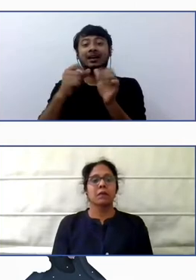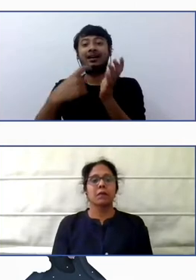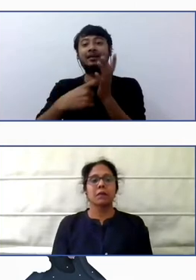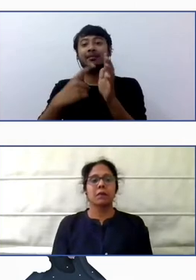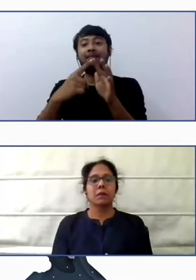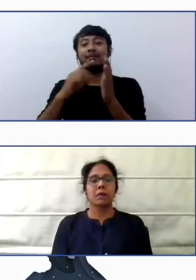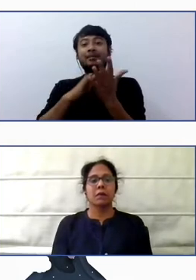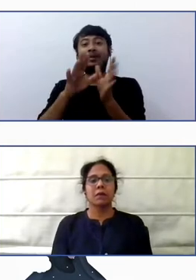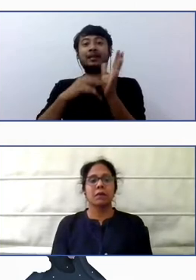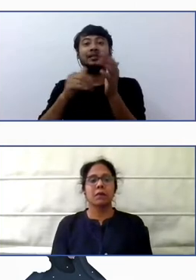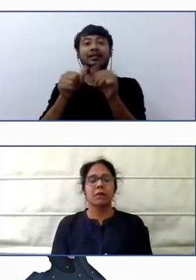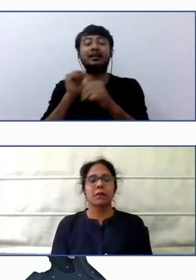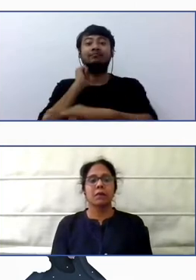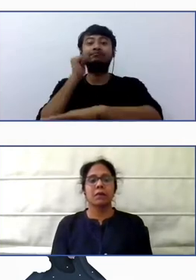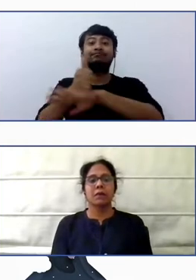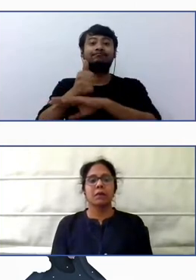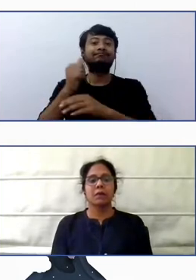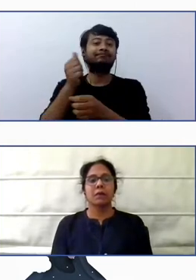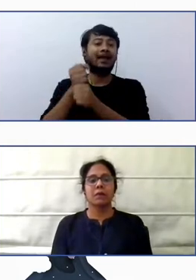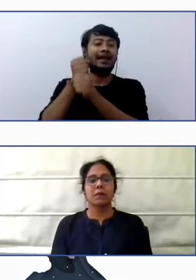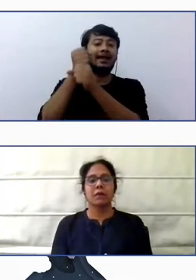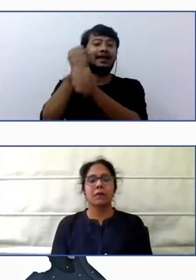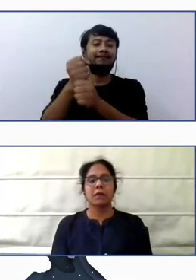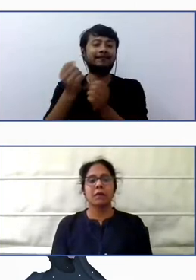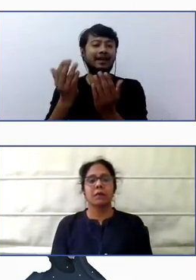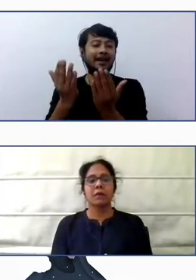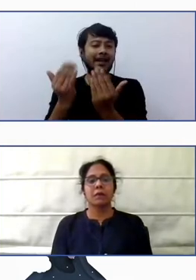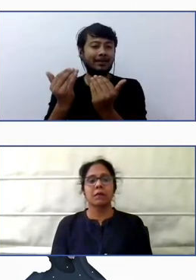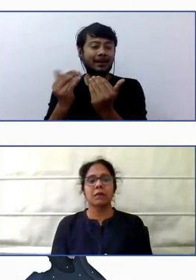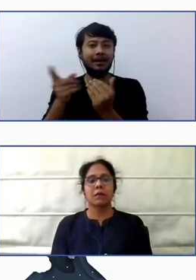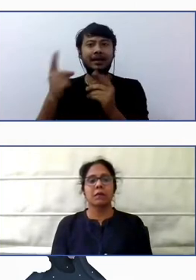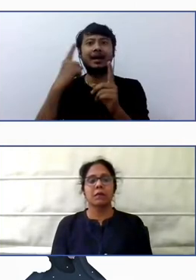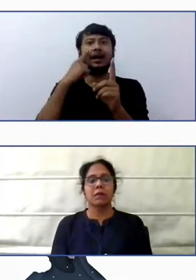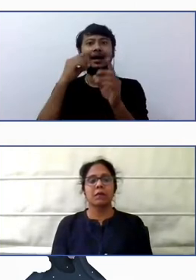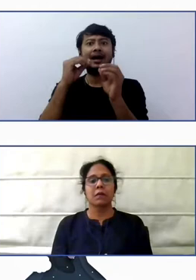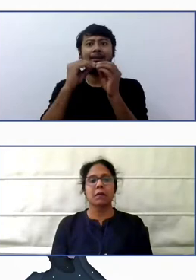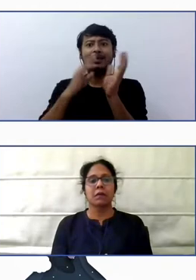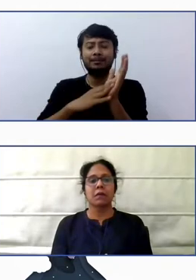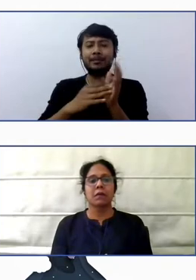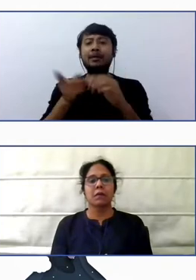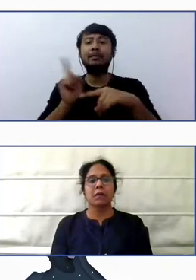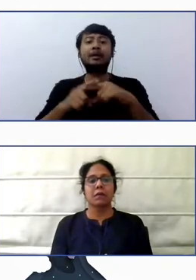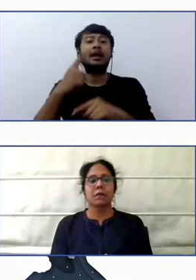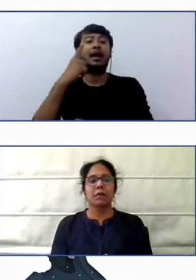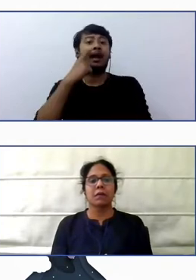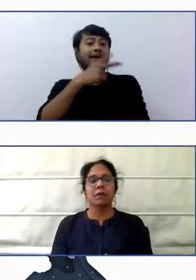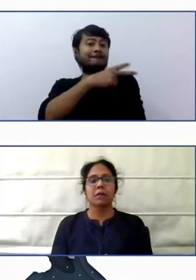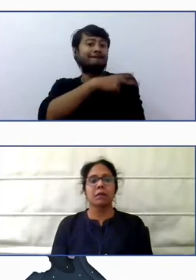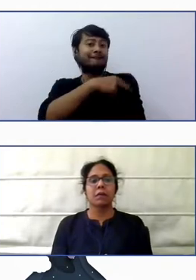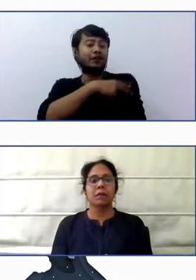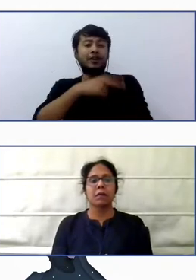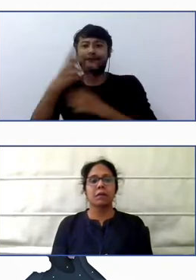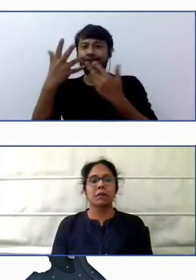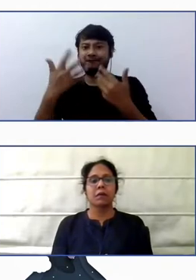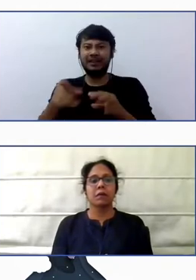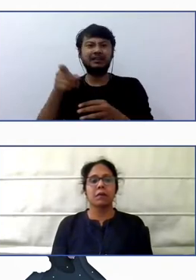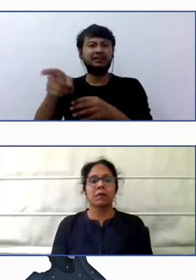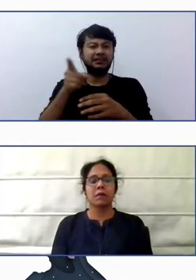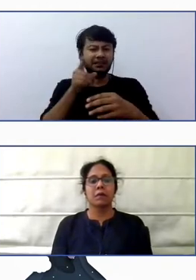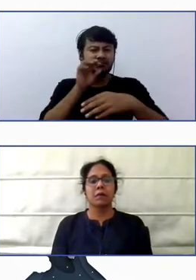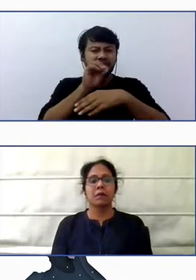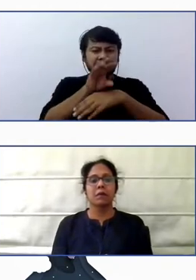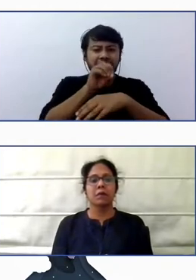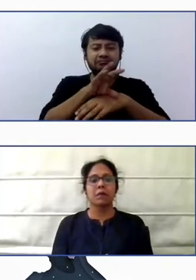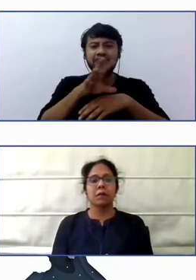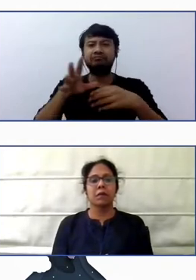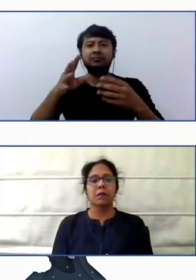of Giftabled. Pradhana worked with IBM and iVolunteer. She is a cost marketer, motivational speaker, and consultant for diversity